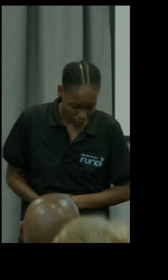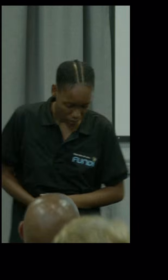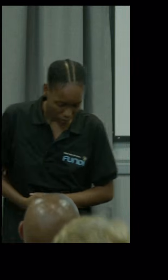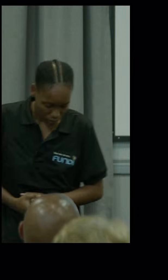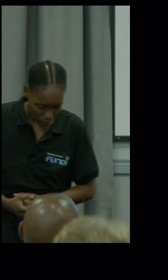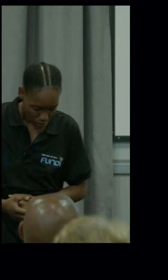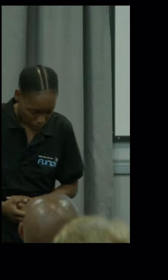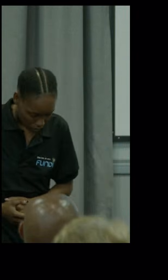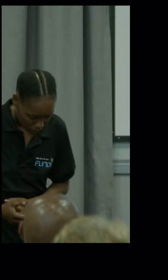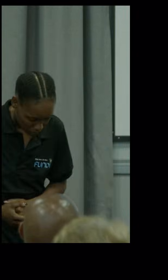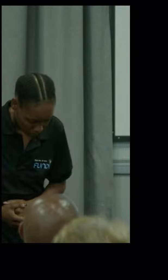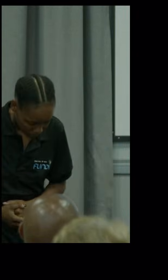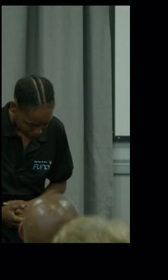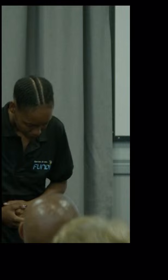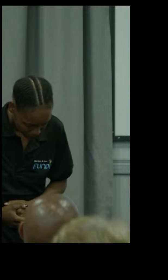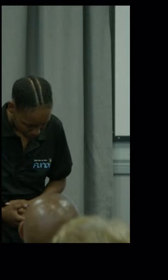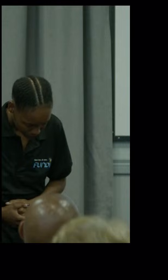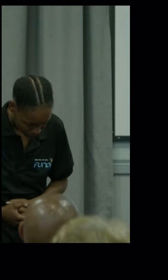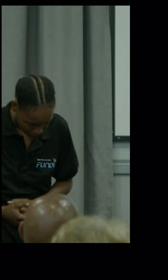So